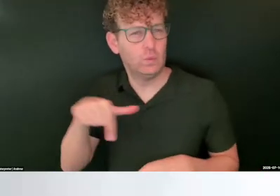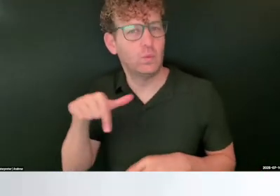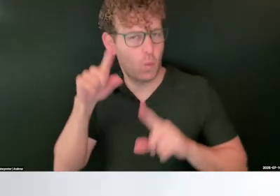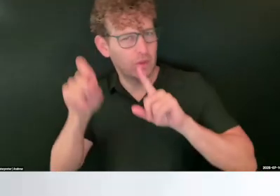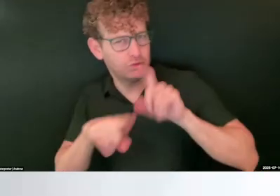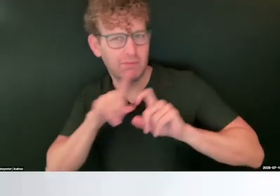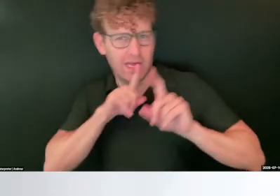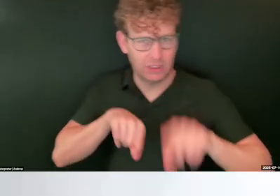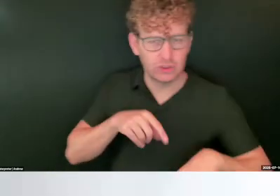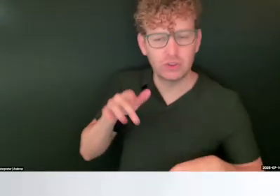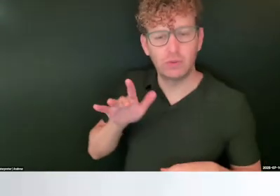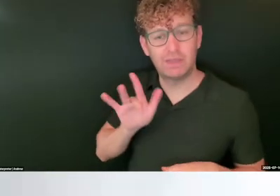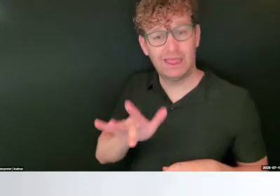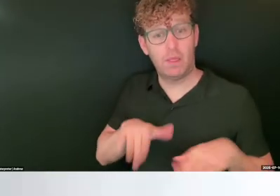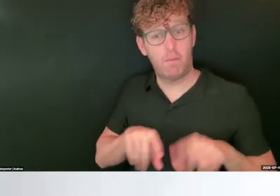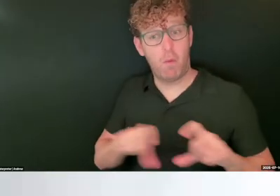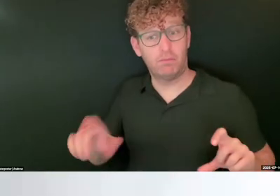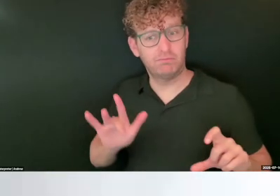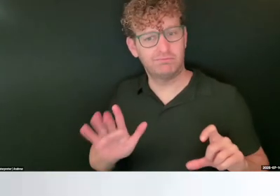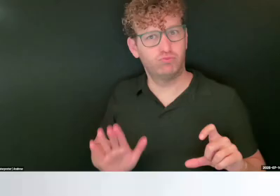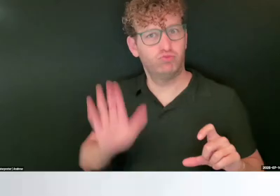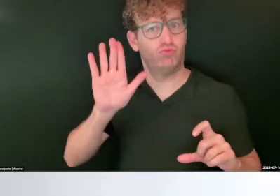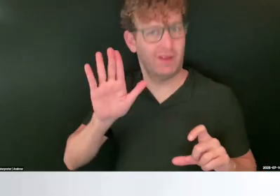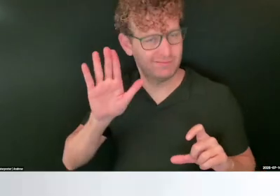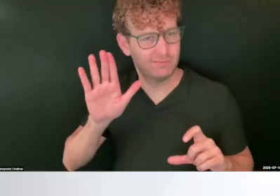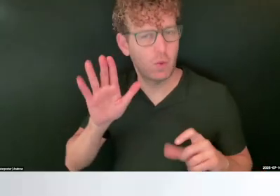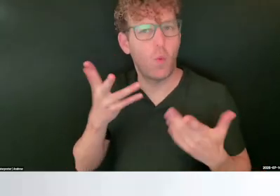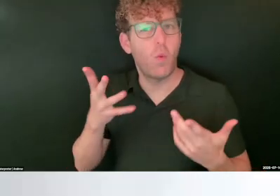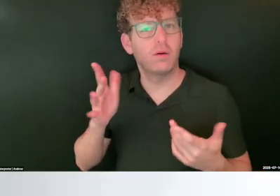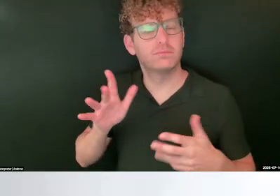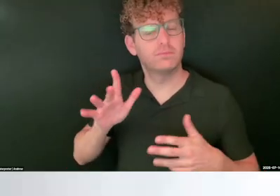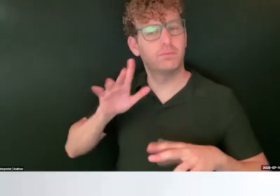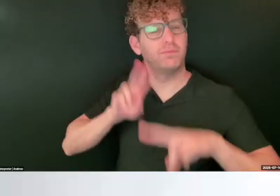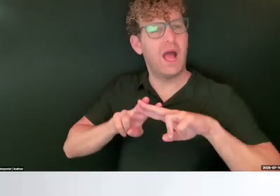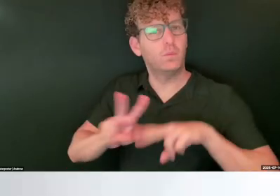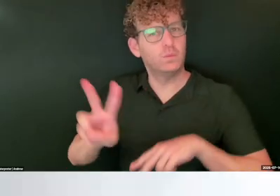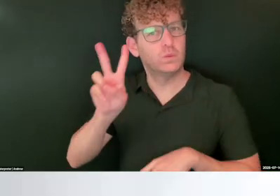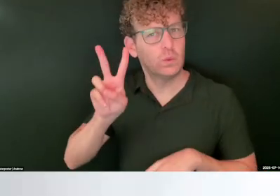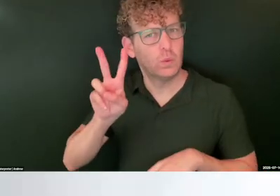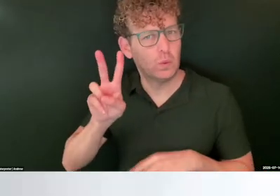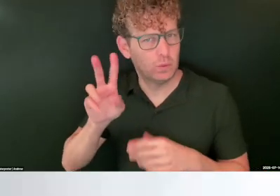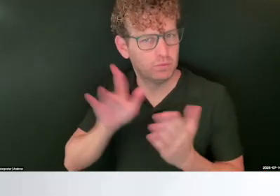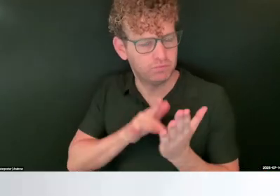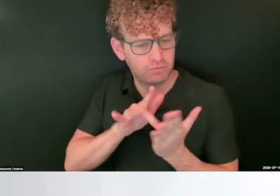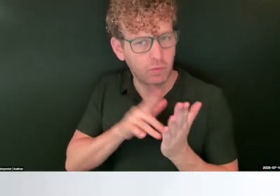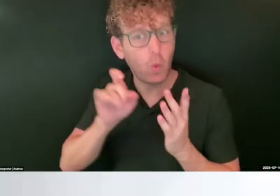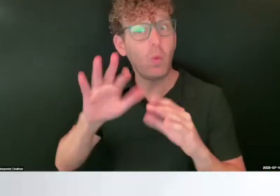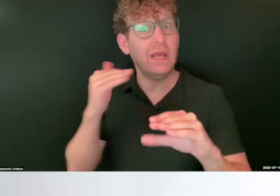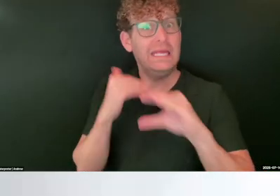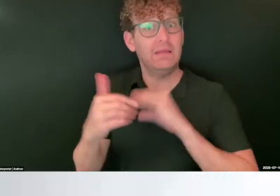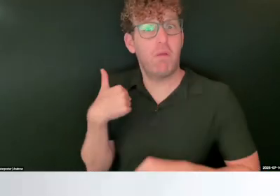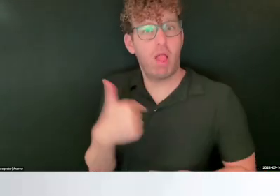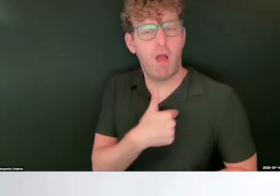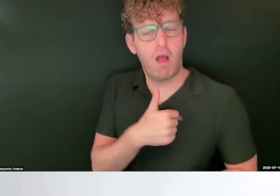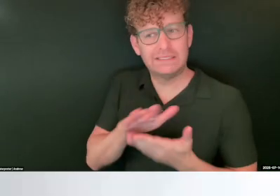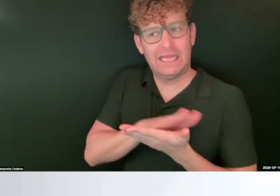raised hand feature in Zoom or press #2 on your phone. You can also email us at any point at